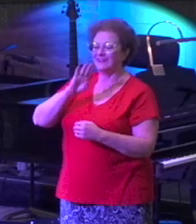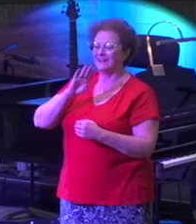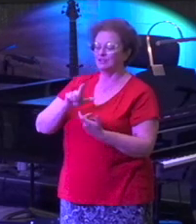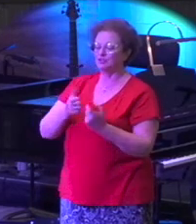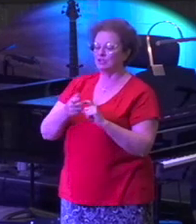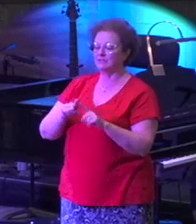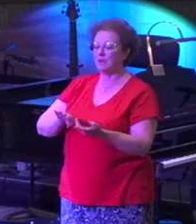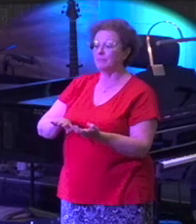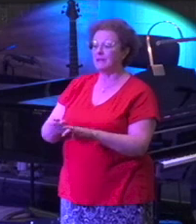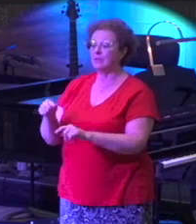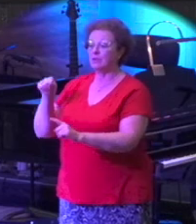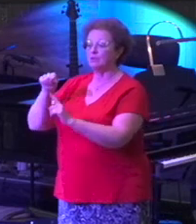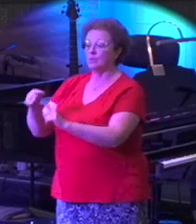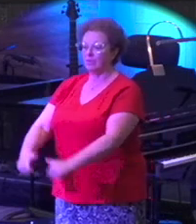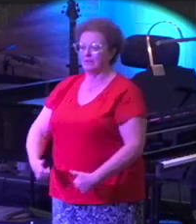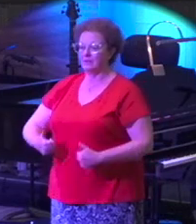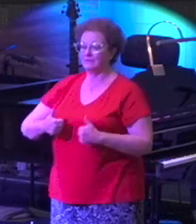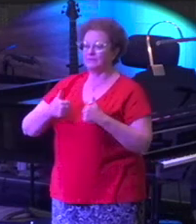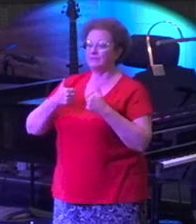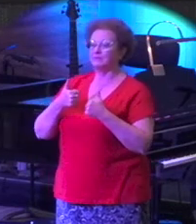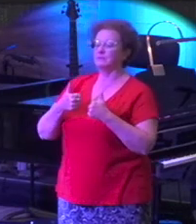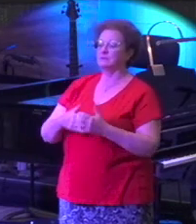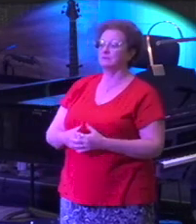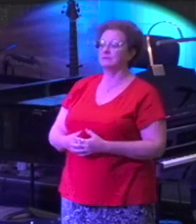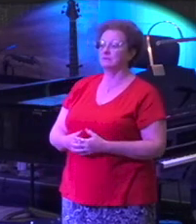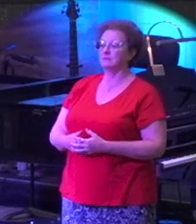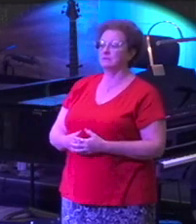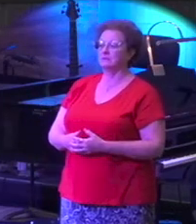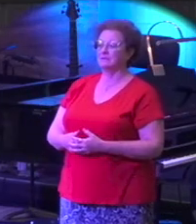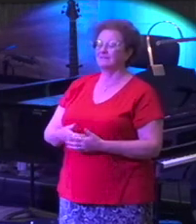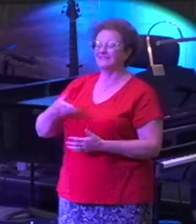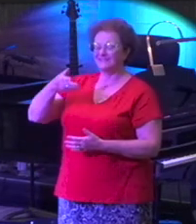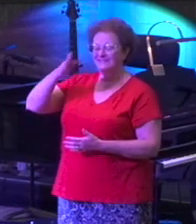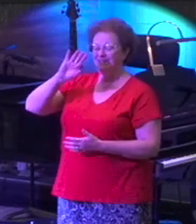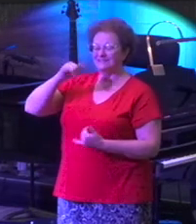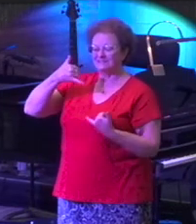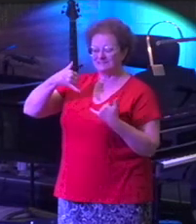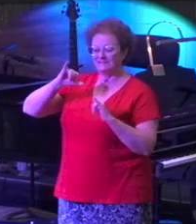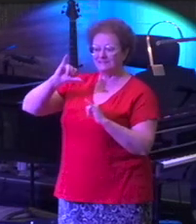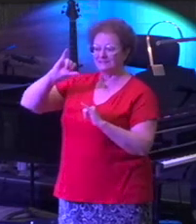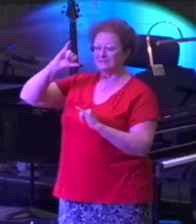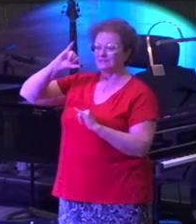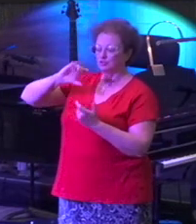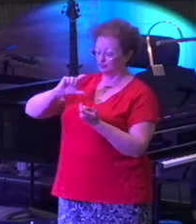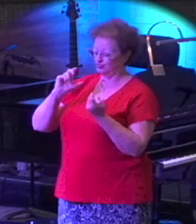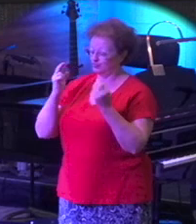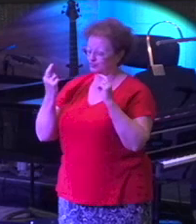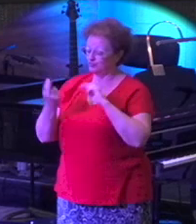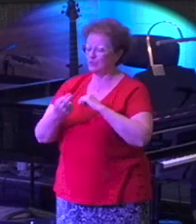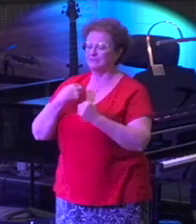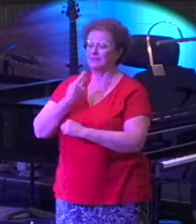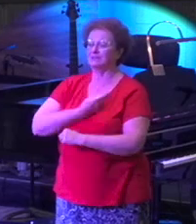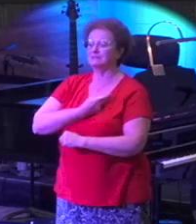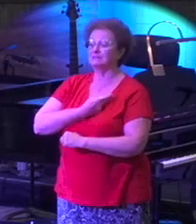nothing but fear and rejection and hatred of God, he still graciously turns us around in baptism. He repents us